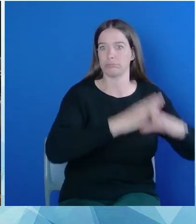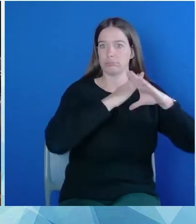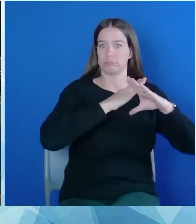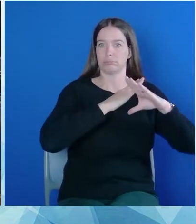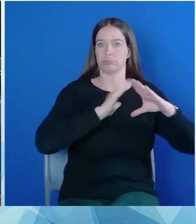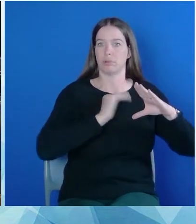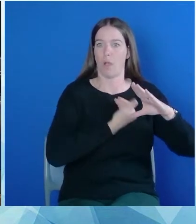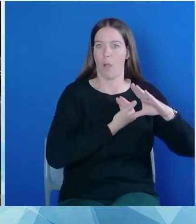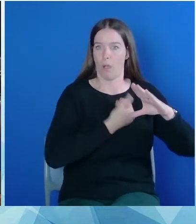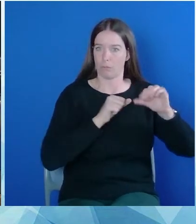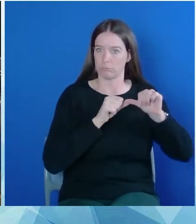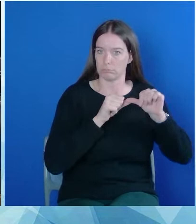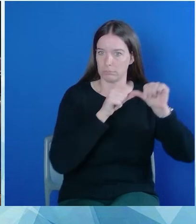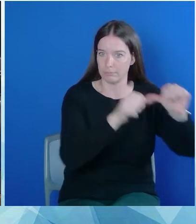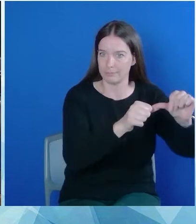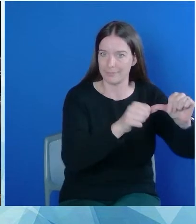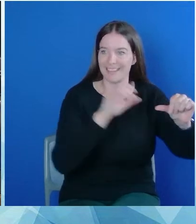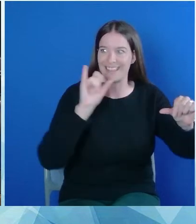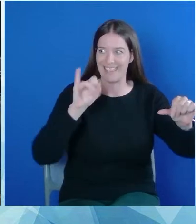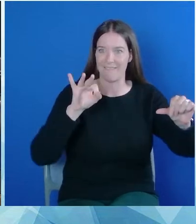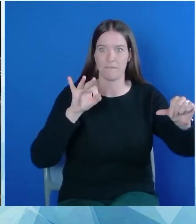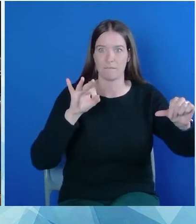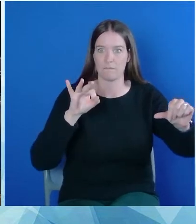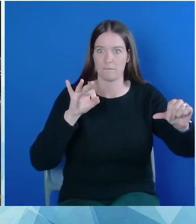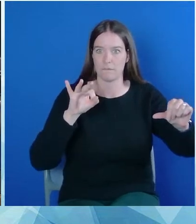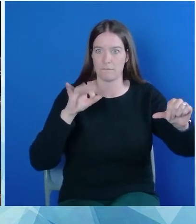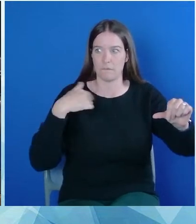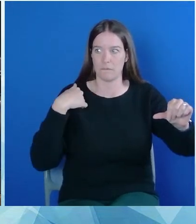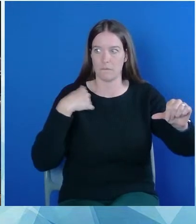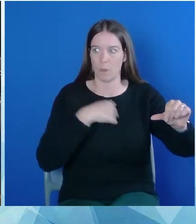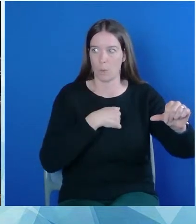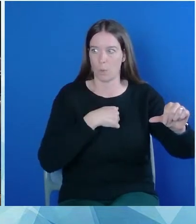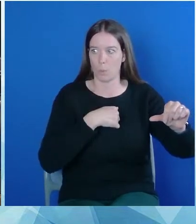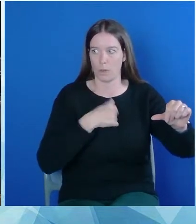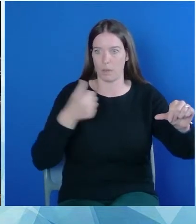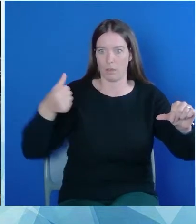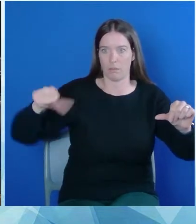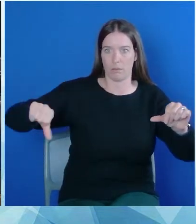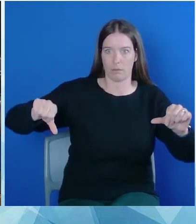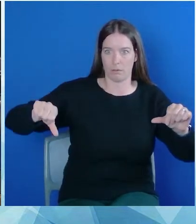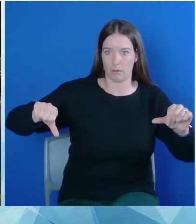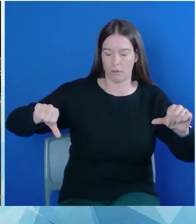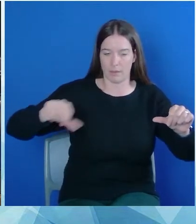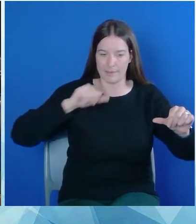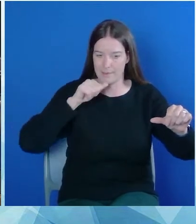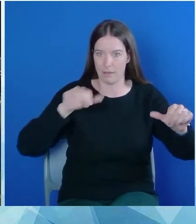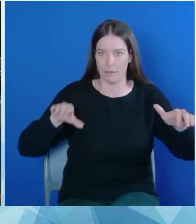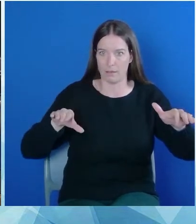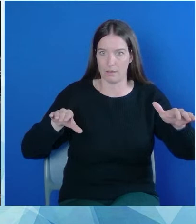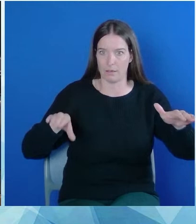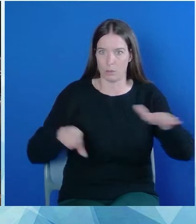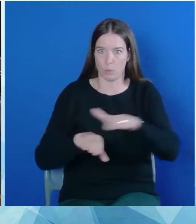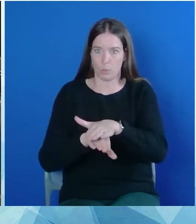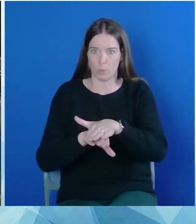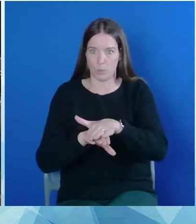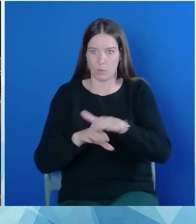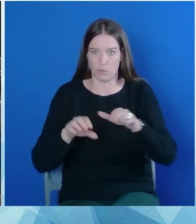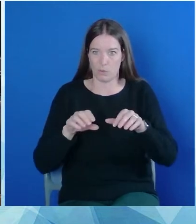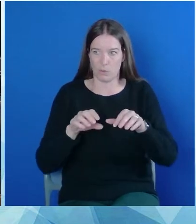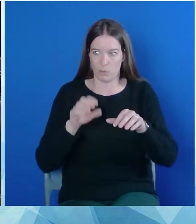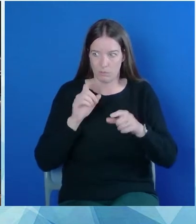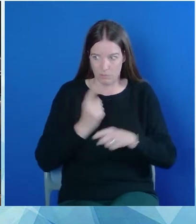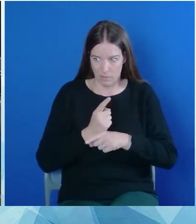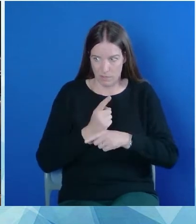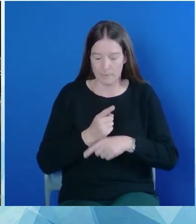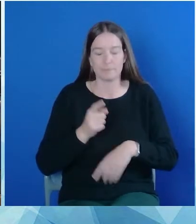include 1402. Is that correct? That is correct. Okay. And we are, but we don't know